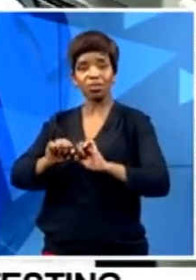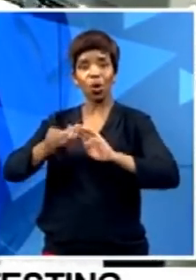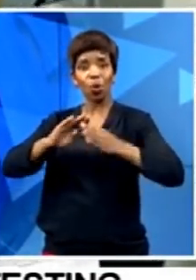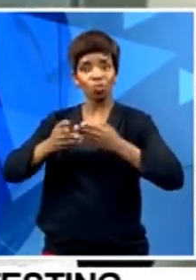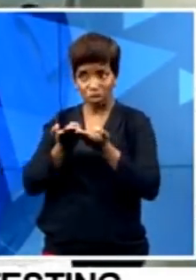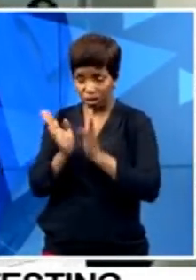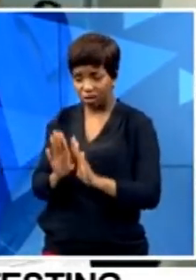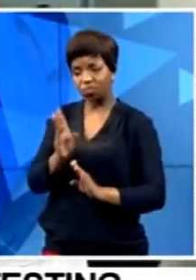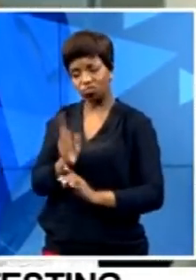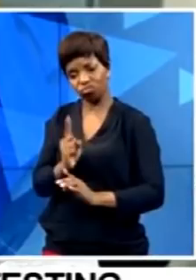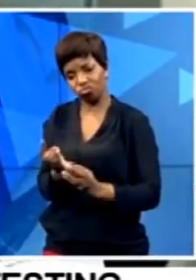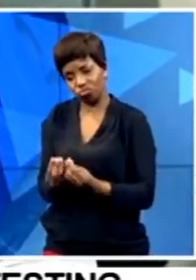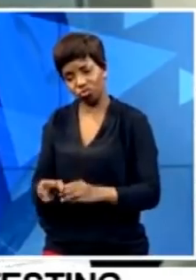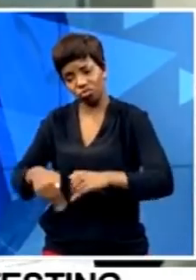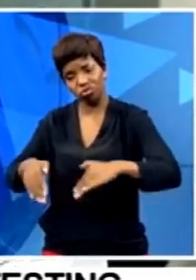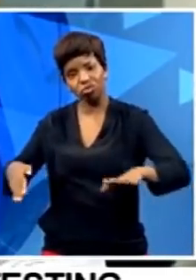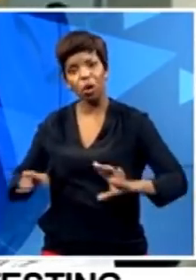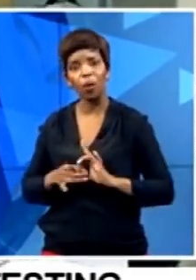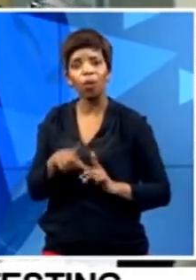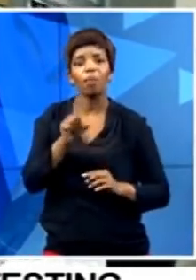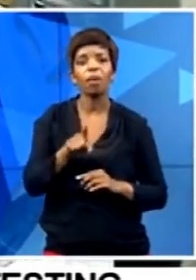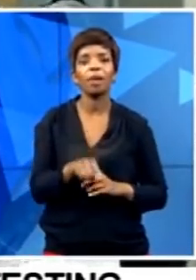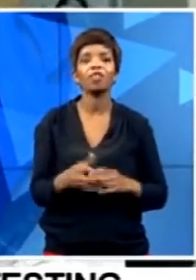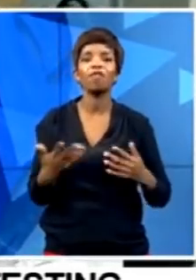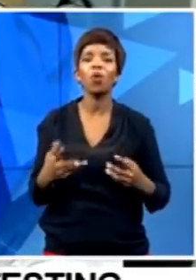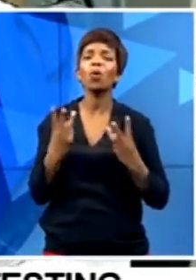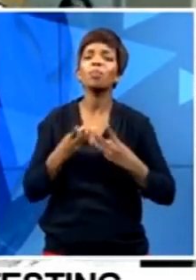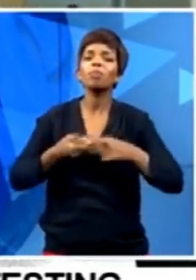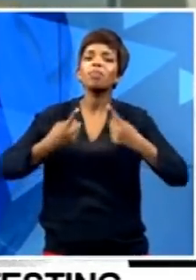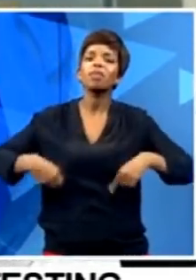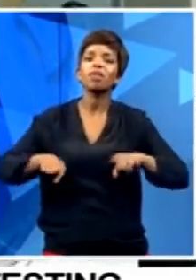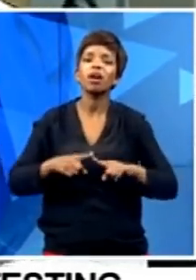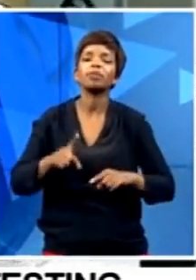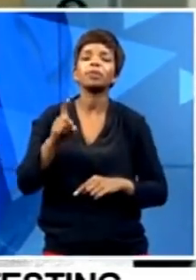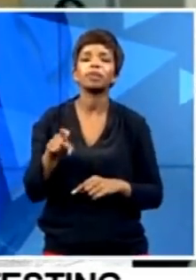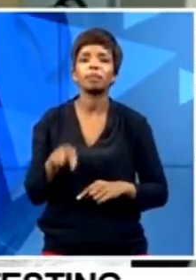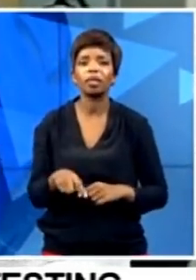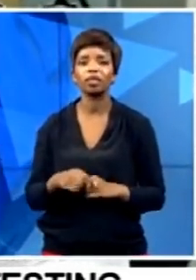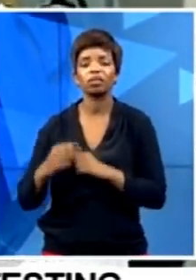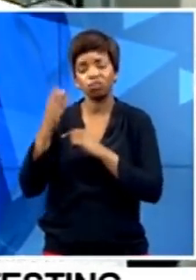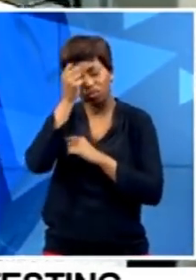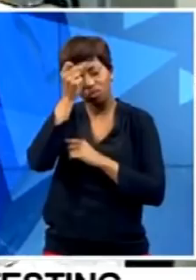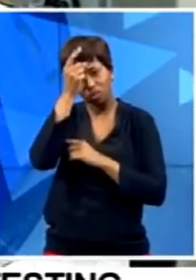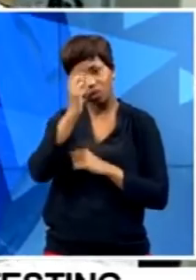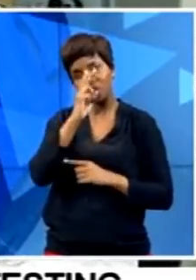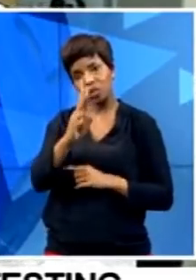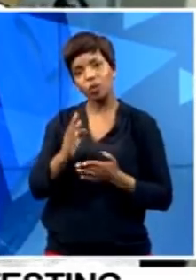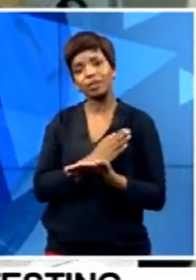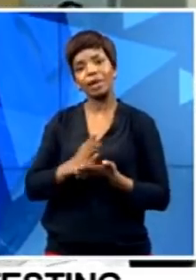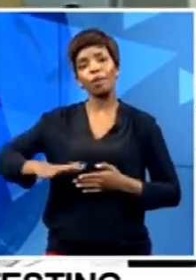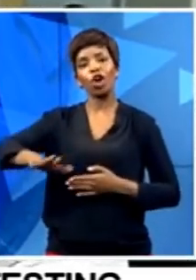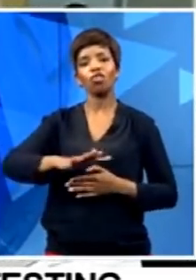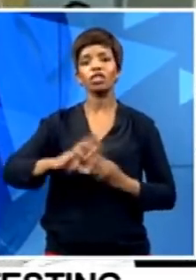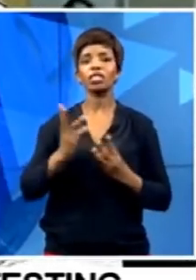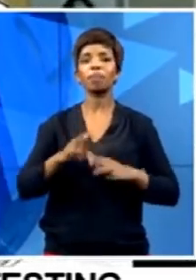people must understand it. We have seen it in certain areas where people take responsibility. It's important. We don't want to see people on streets. We don't want to see